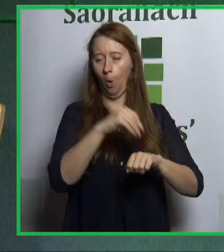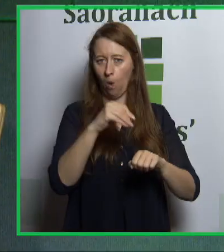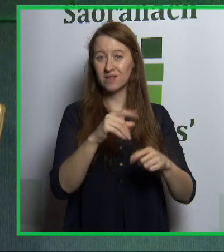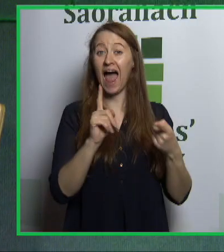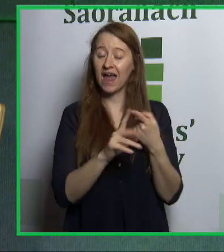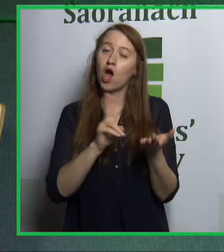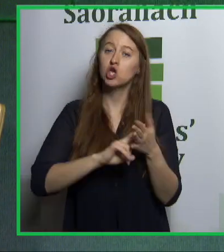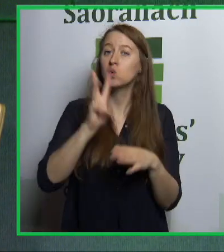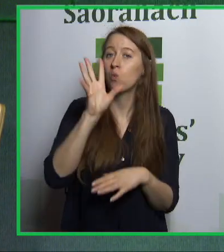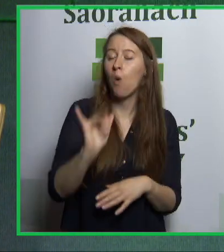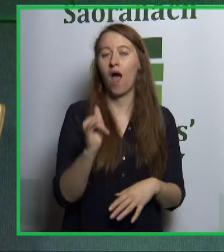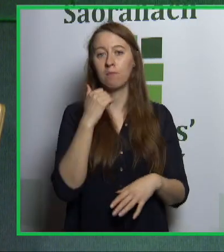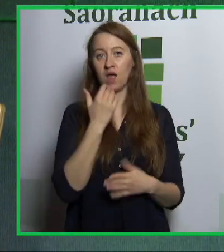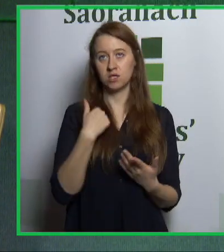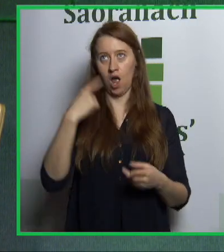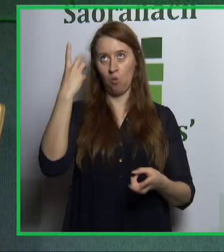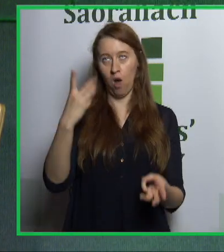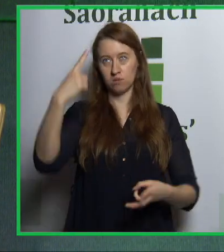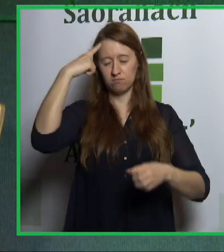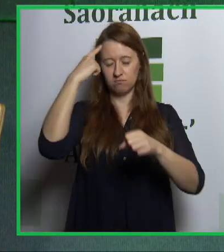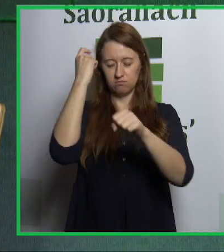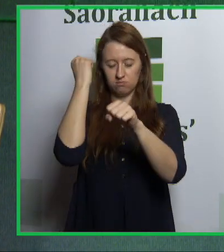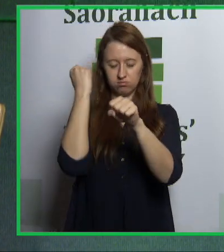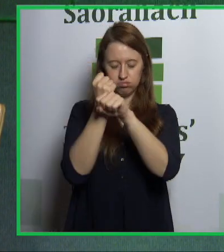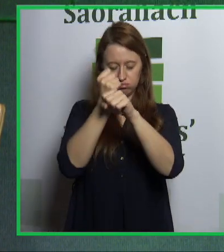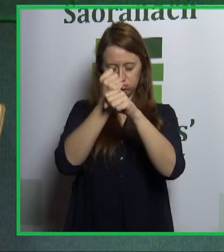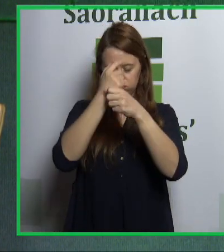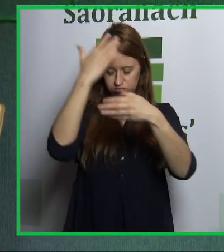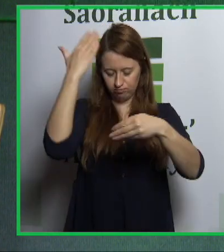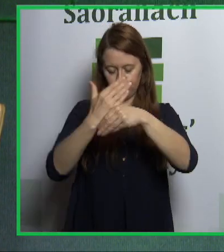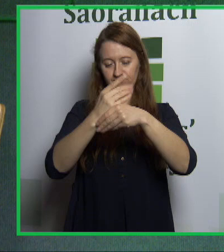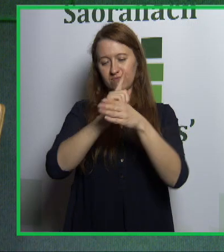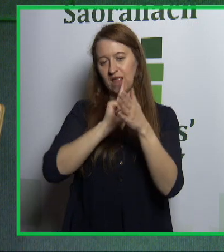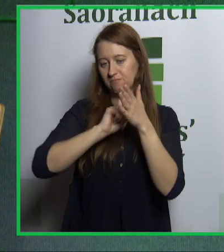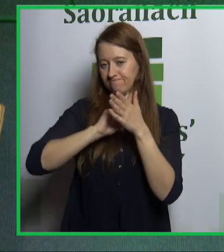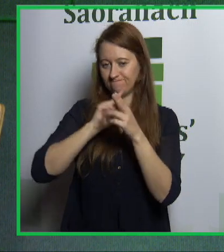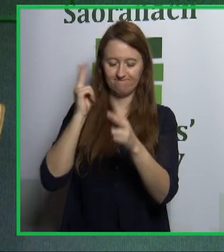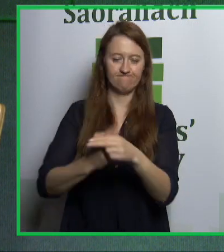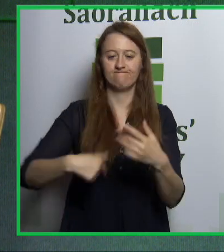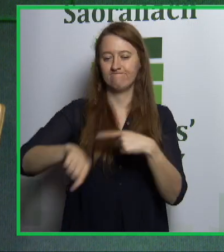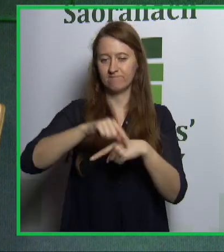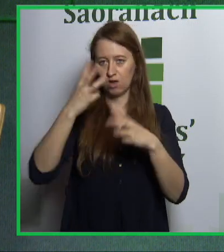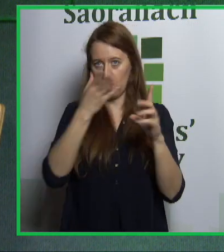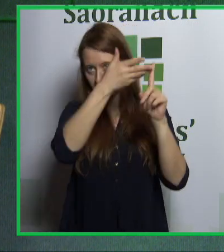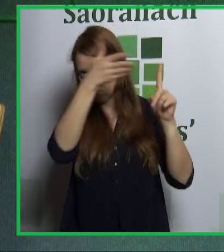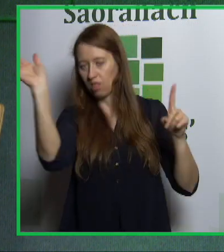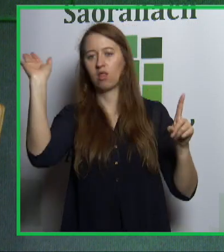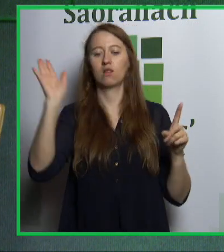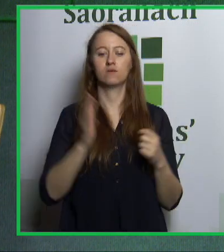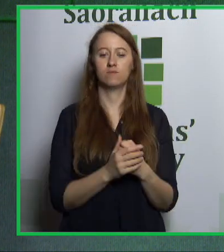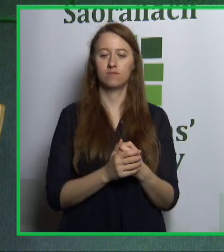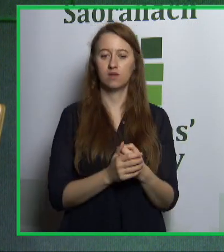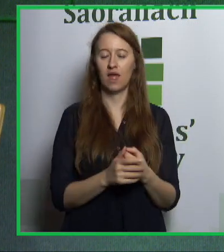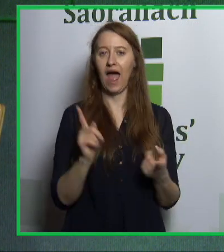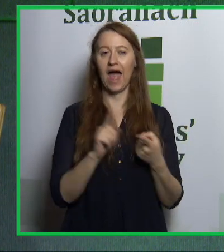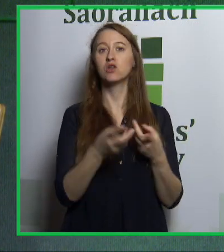I was in full flight from reality. I was like, you do this, and it's like, I'm